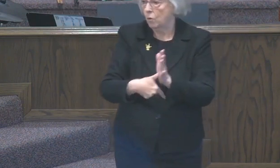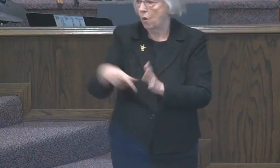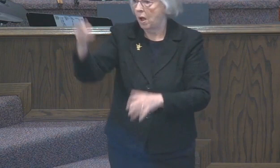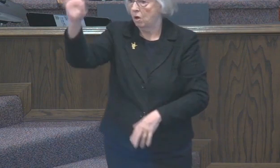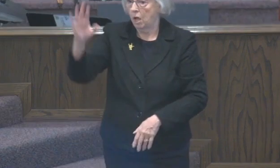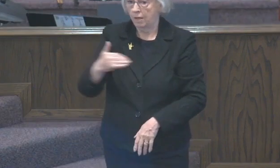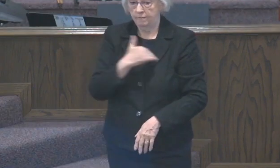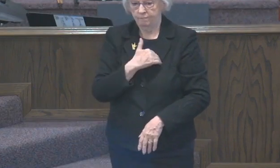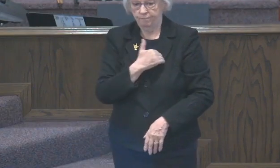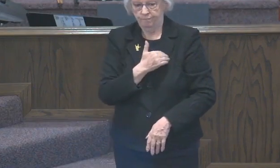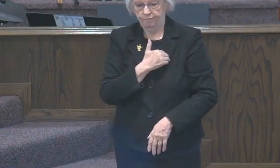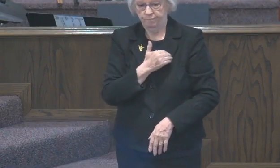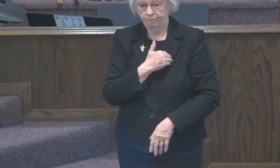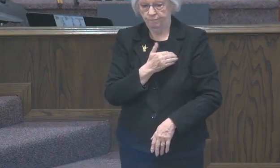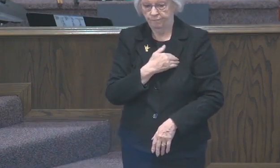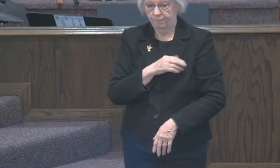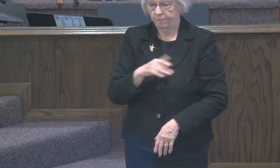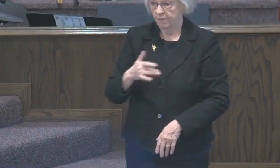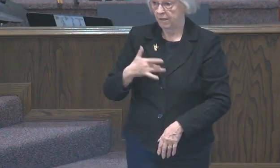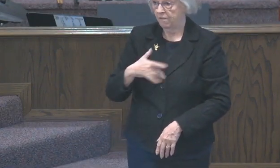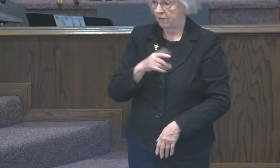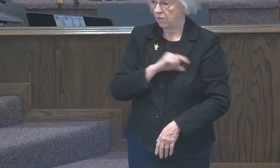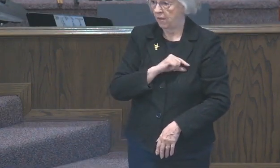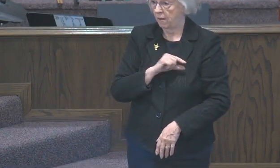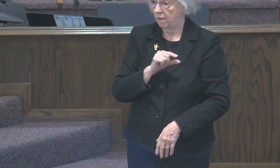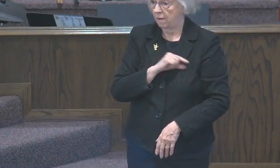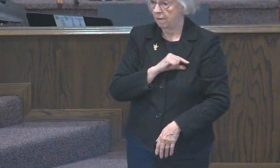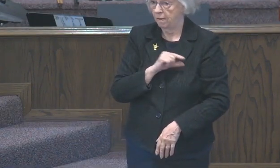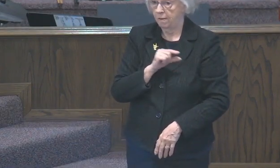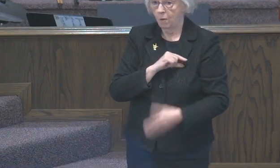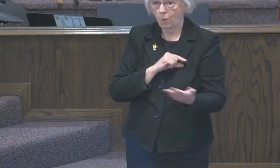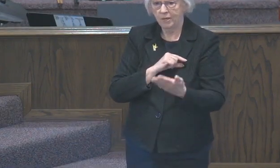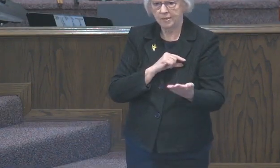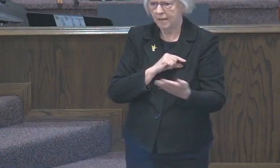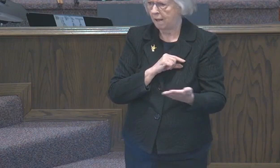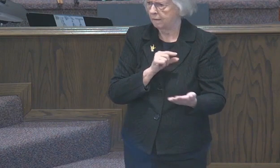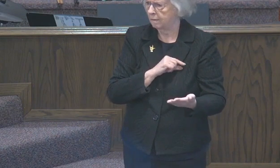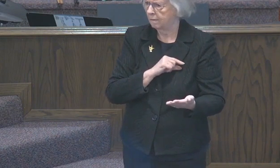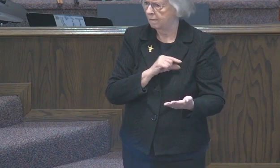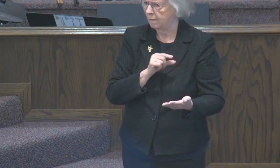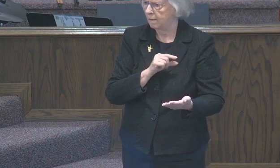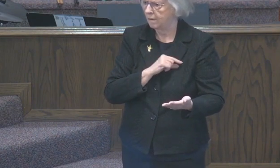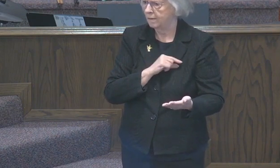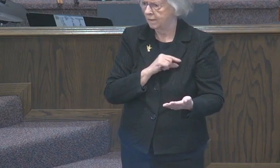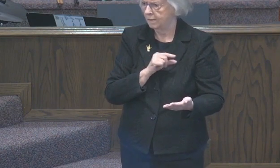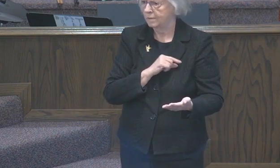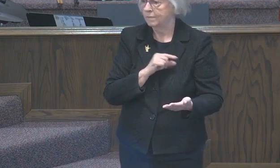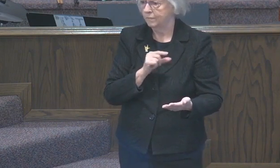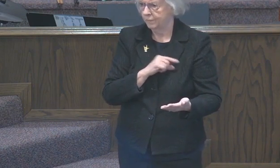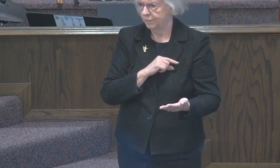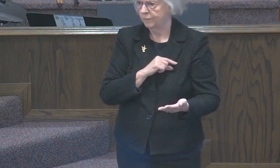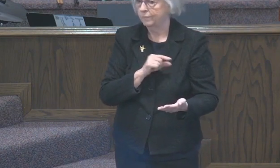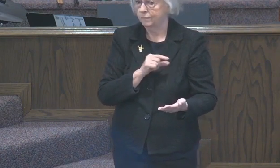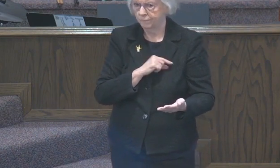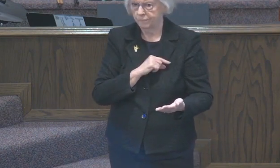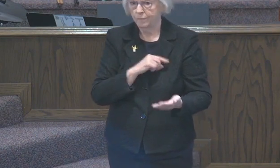word fool in Psalm 14:1 does not mean someone who's dumb, someone who is stupid, someone who is unintelligent.